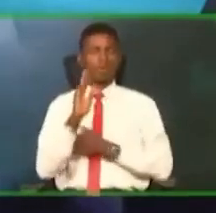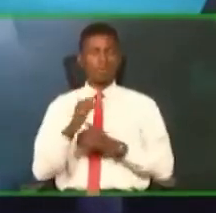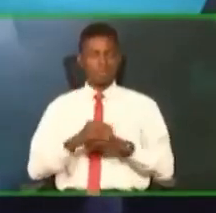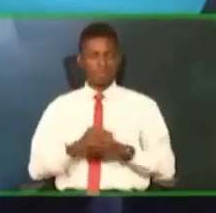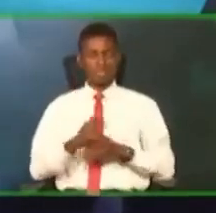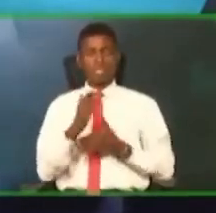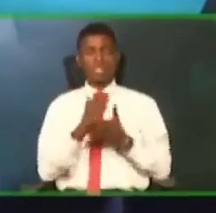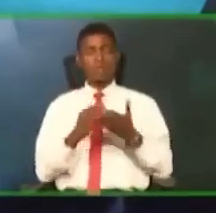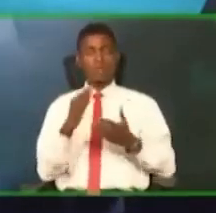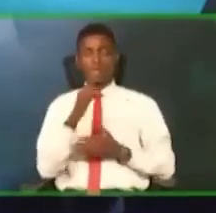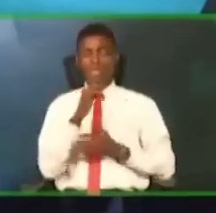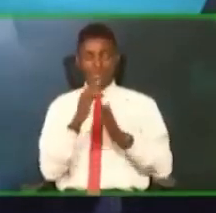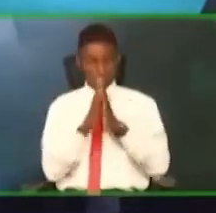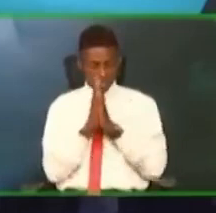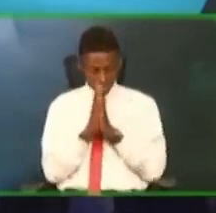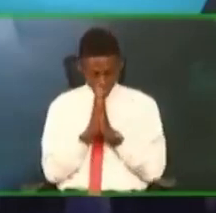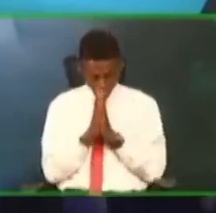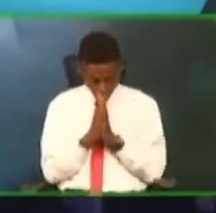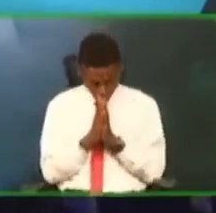Someone is praying.